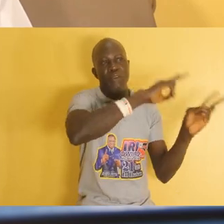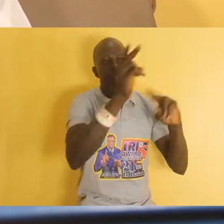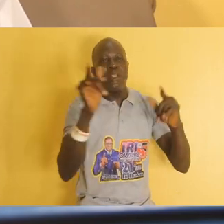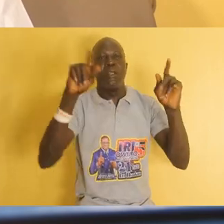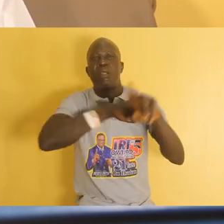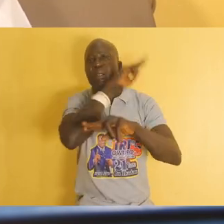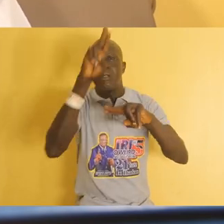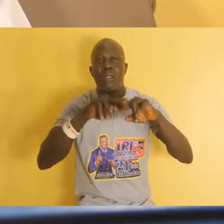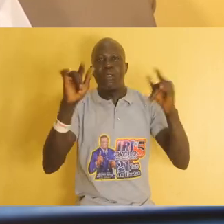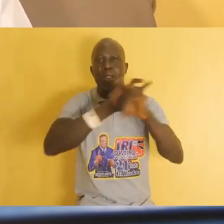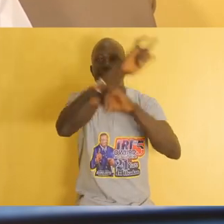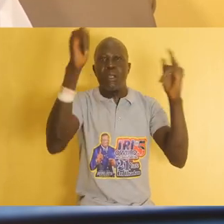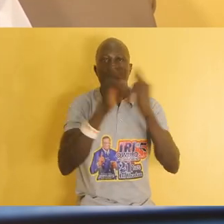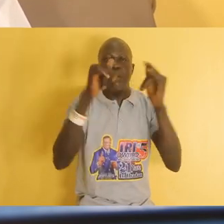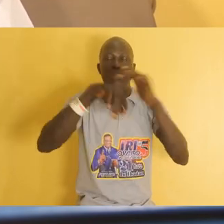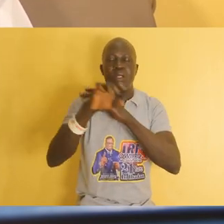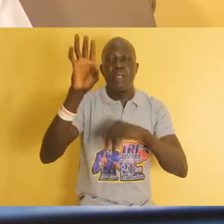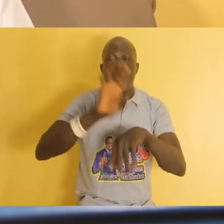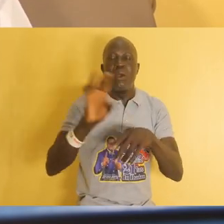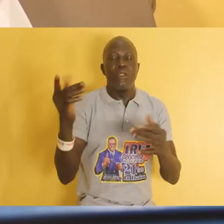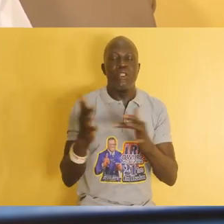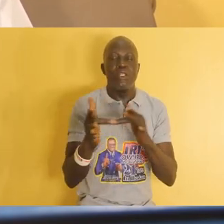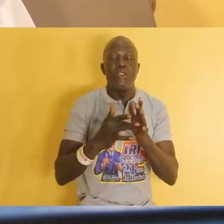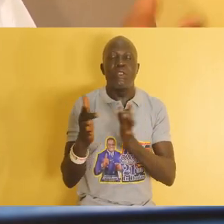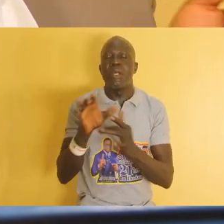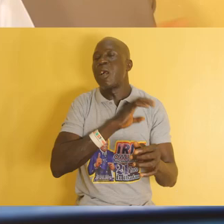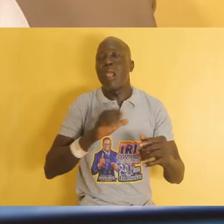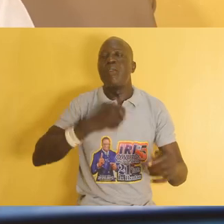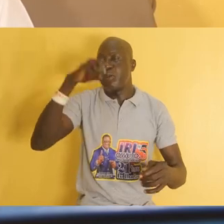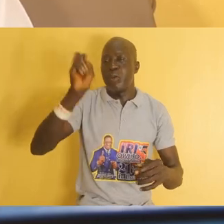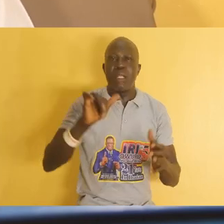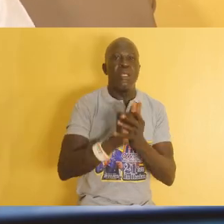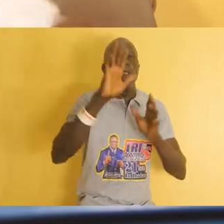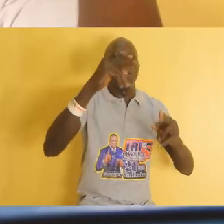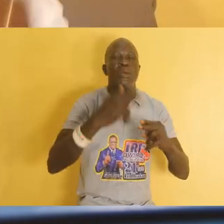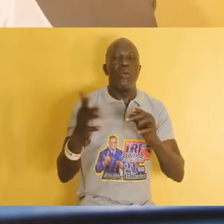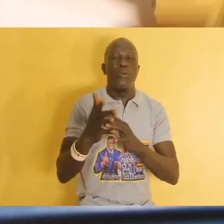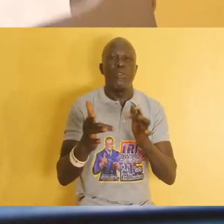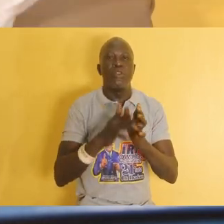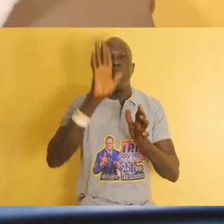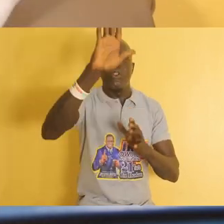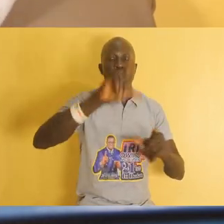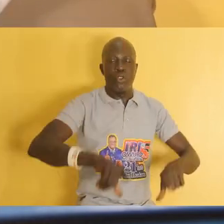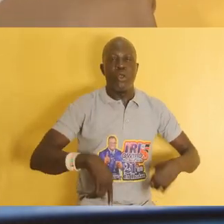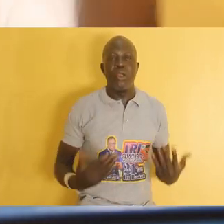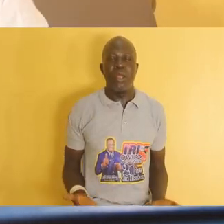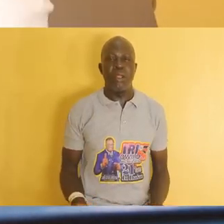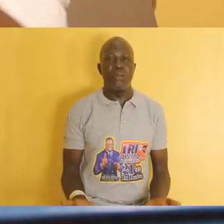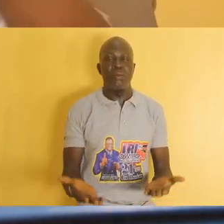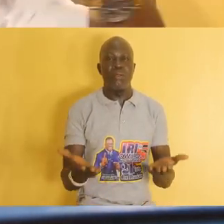pelu robi ka la sala ro pe ya da ya ro pa di ase ro ko jesu aye re ba dide